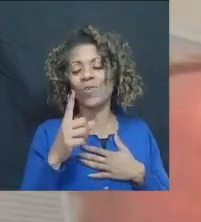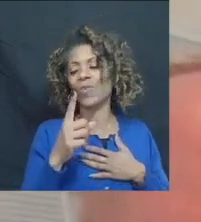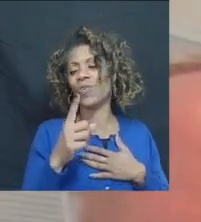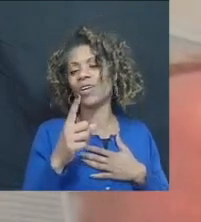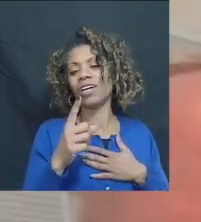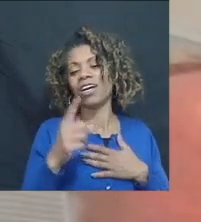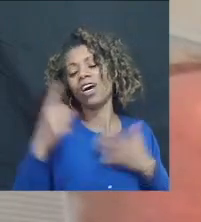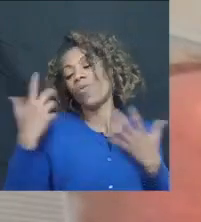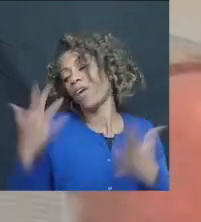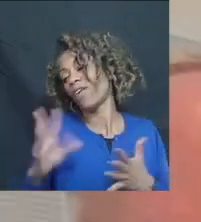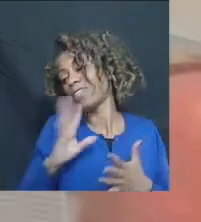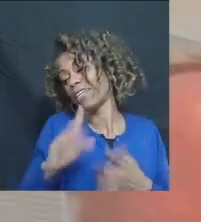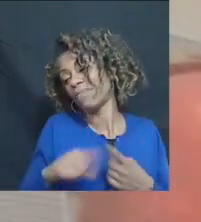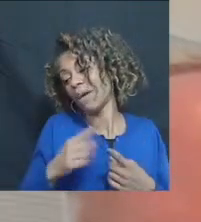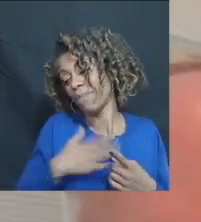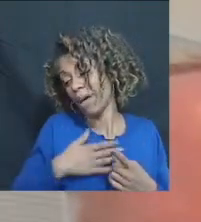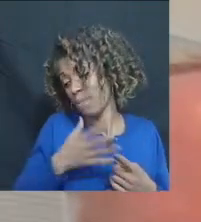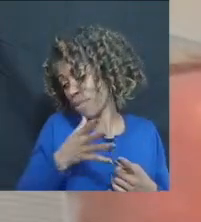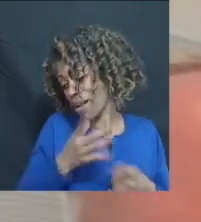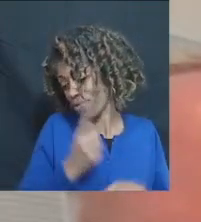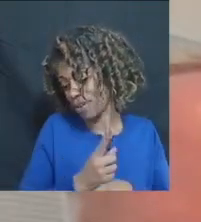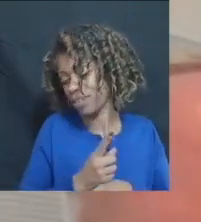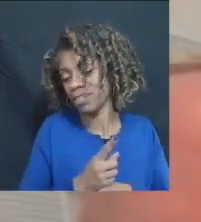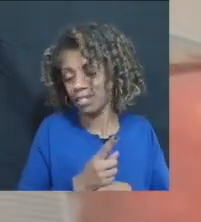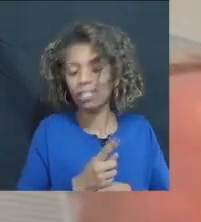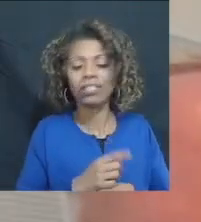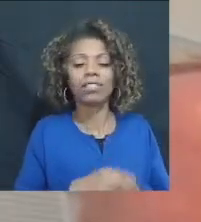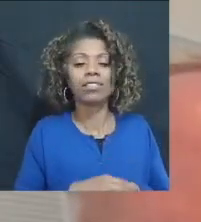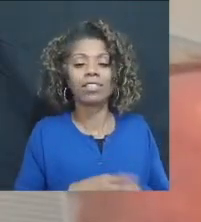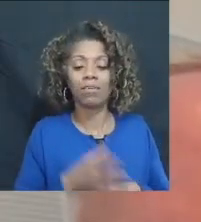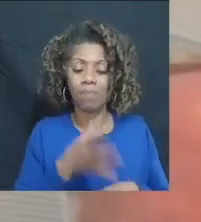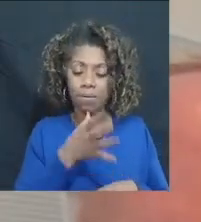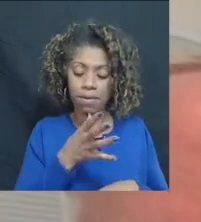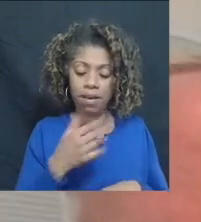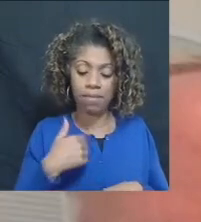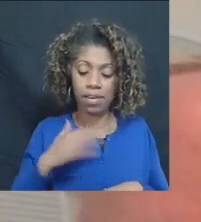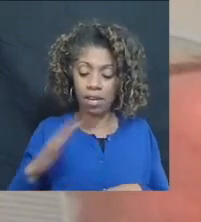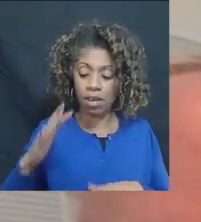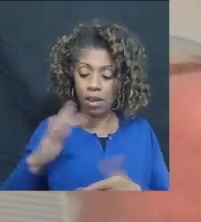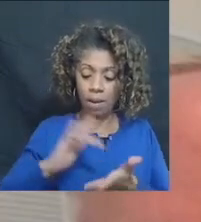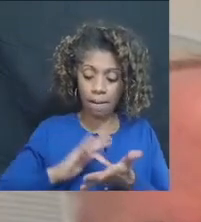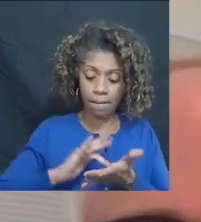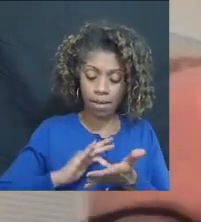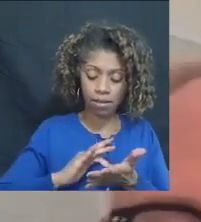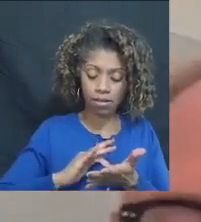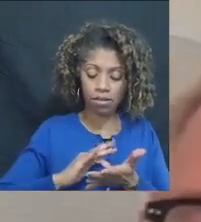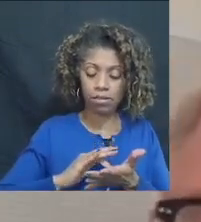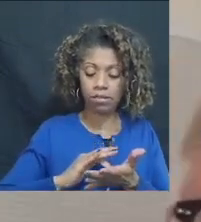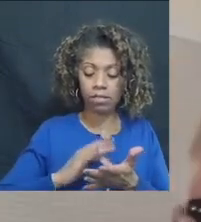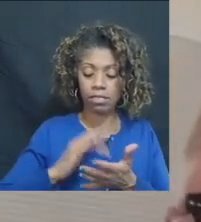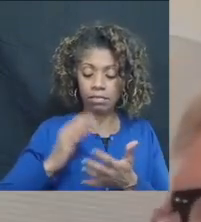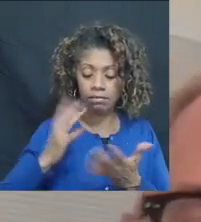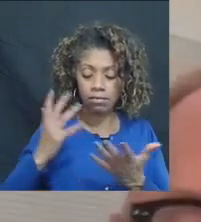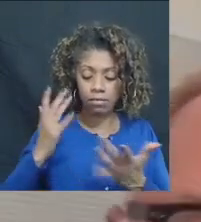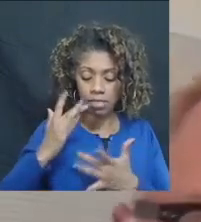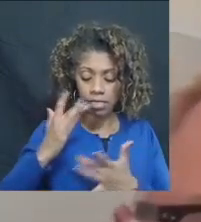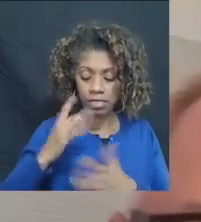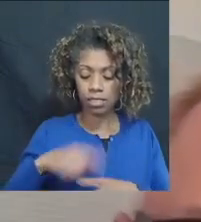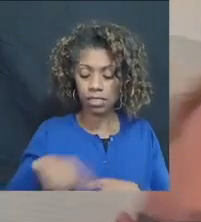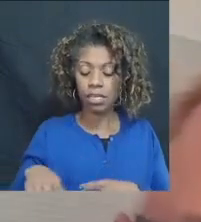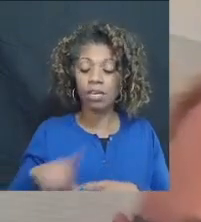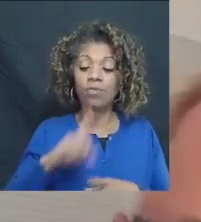mom, despite all her medical illnesses, she lived a very long life and actually passed away last July.